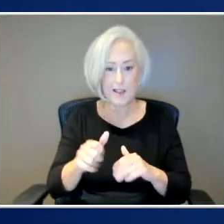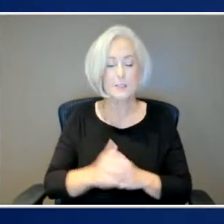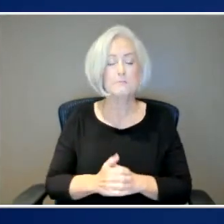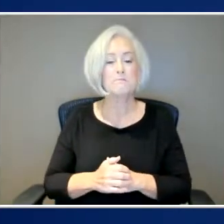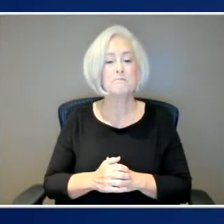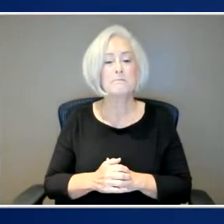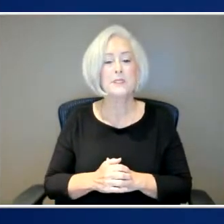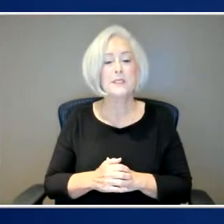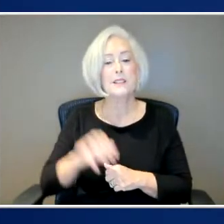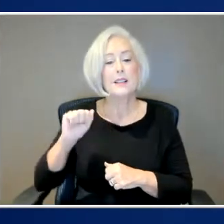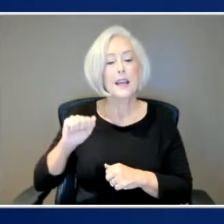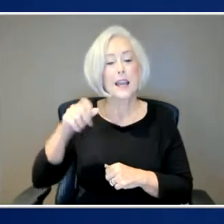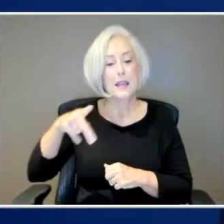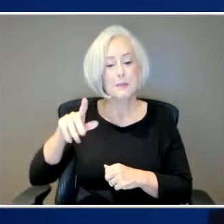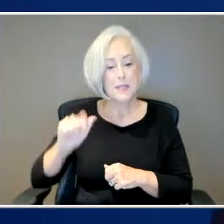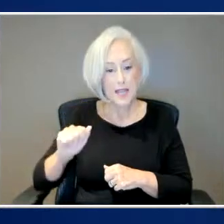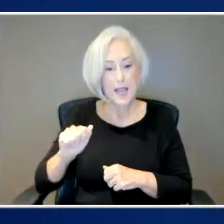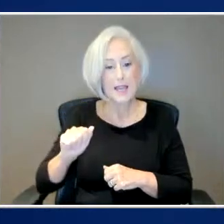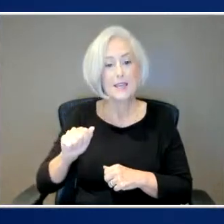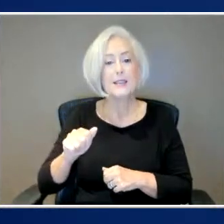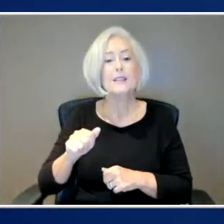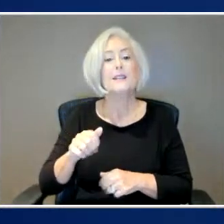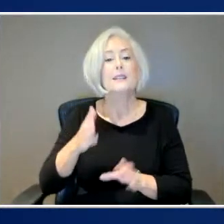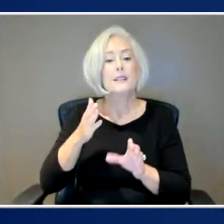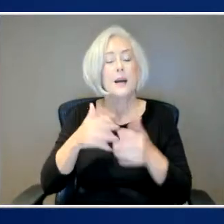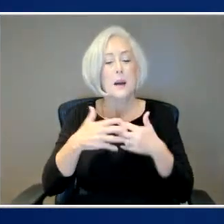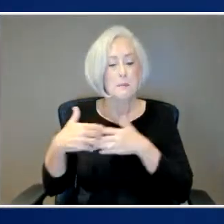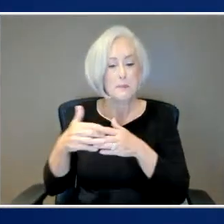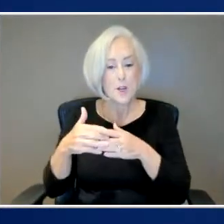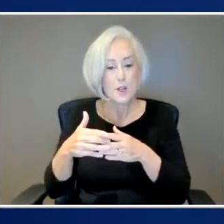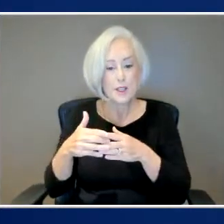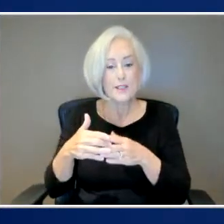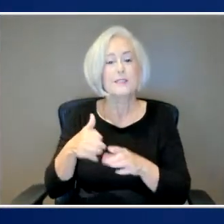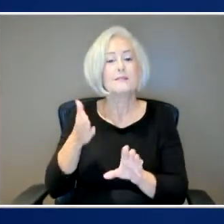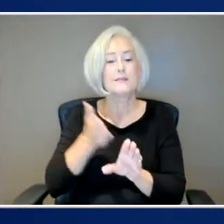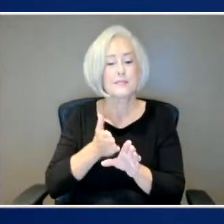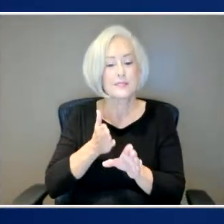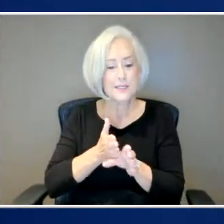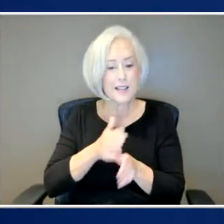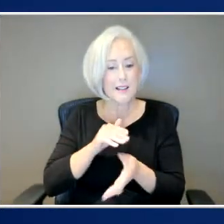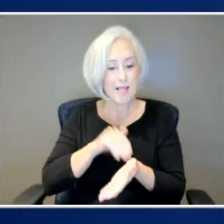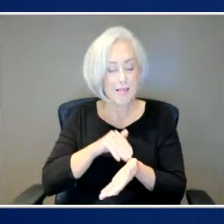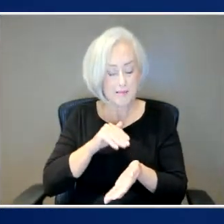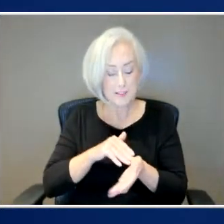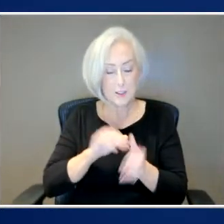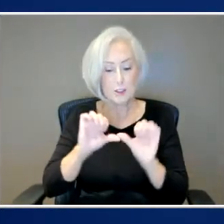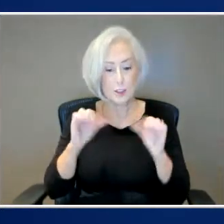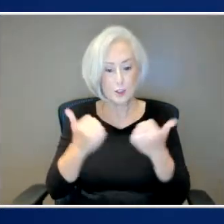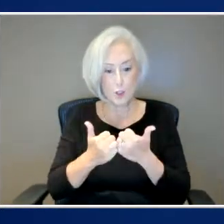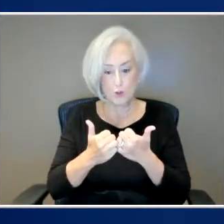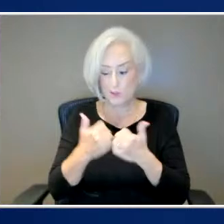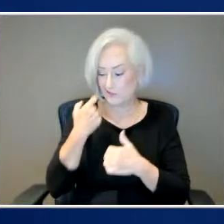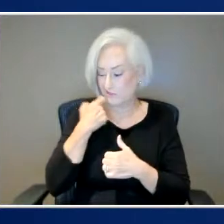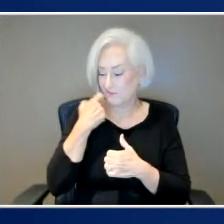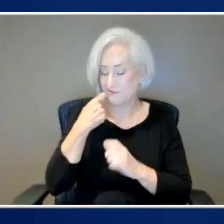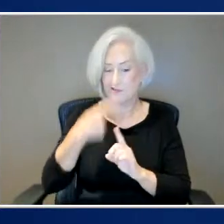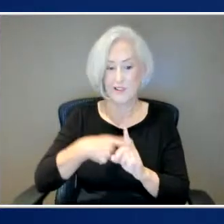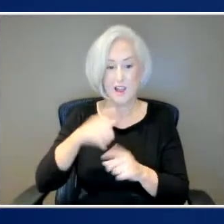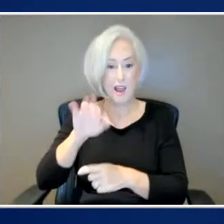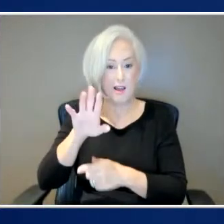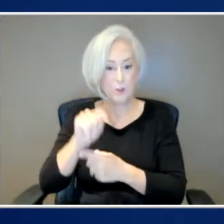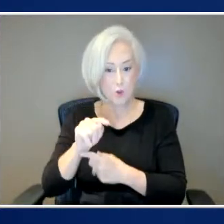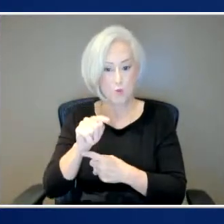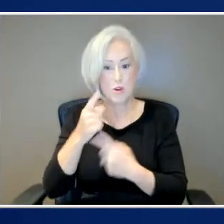American Psychological Association, just did an updated one that was released in October. And it shows that, yeah, it's gone up.